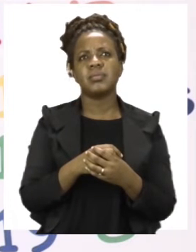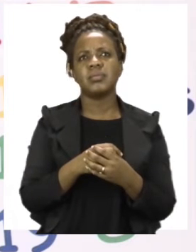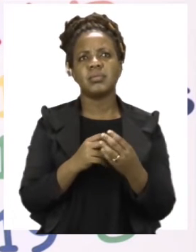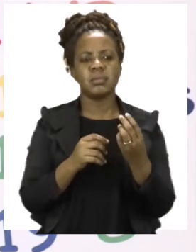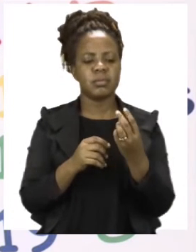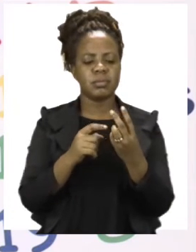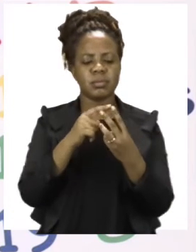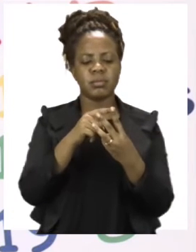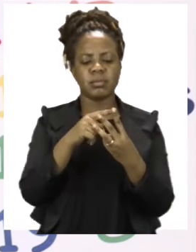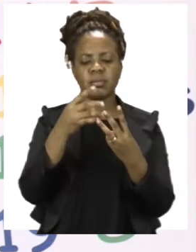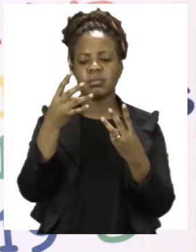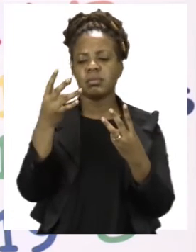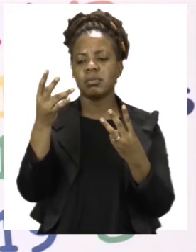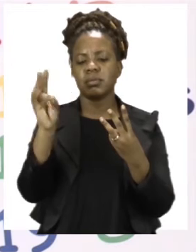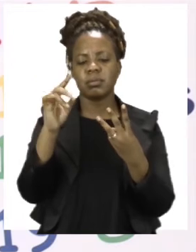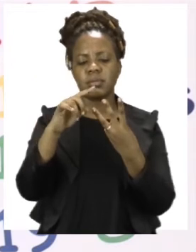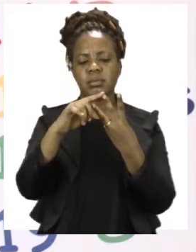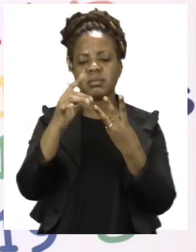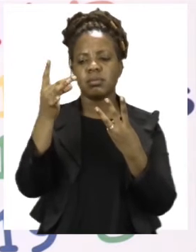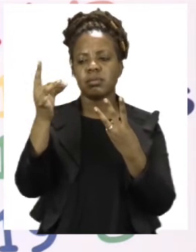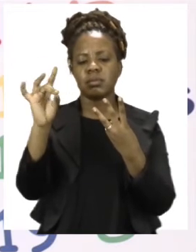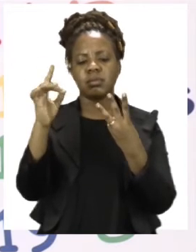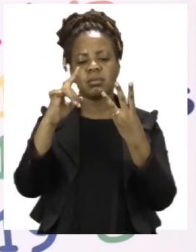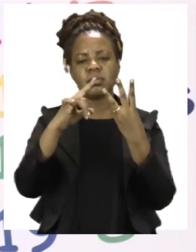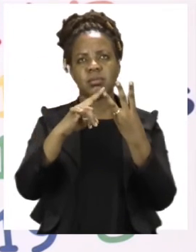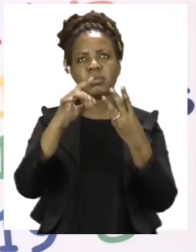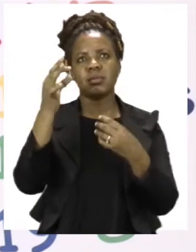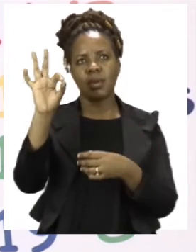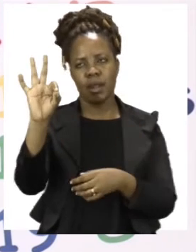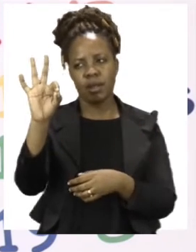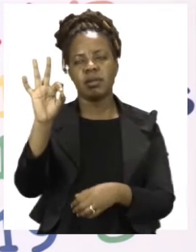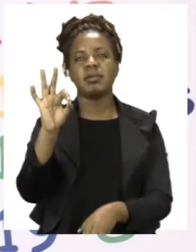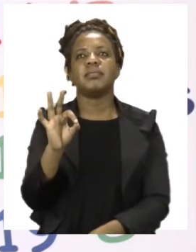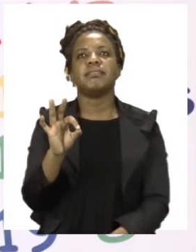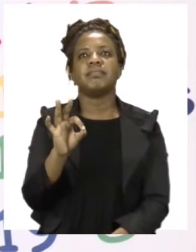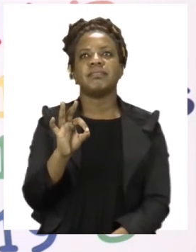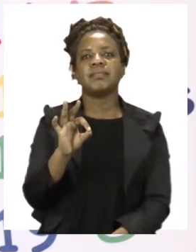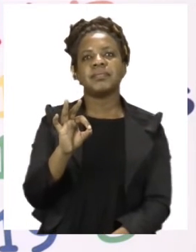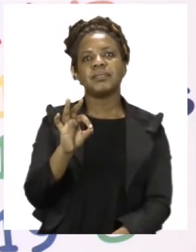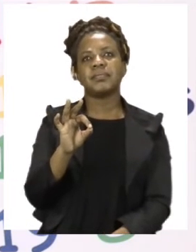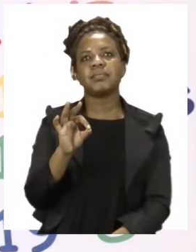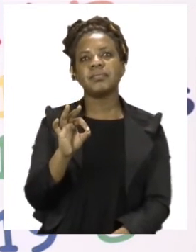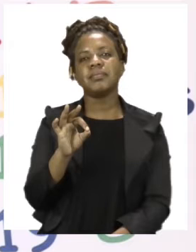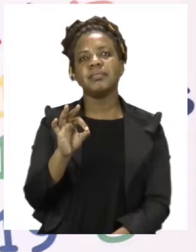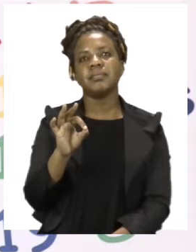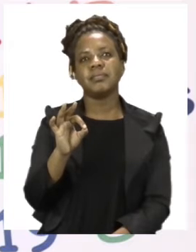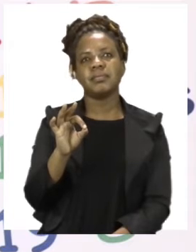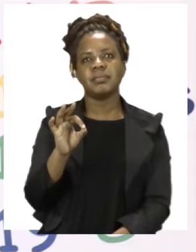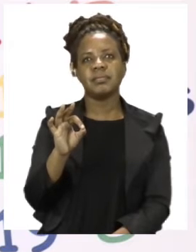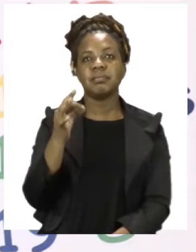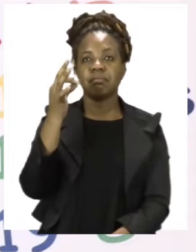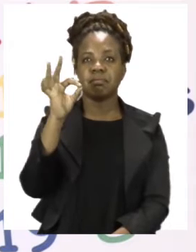6, 7, 8, 9. So we know that we